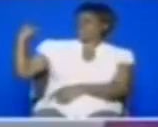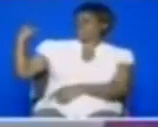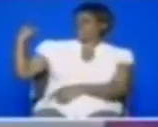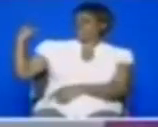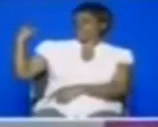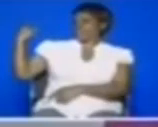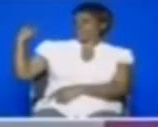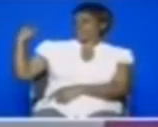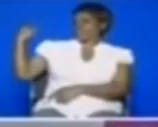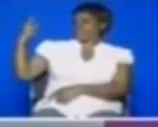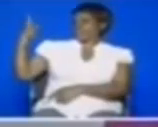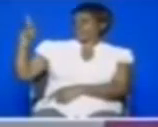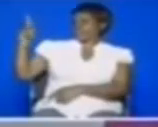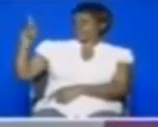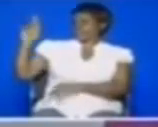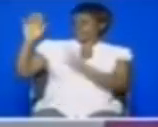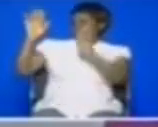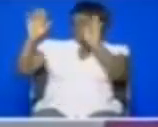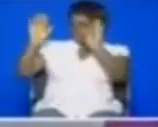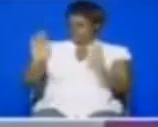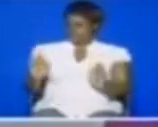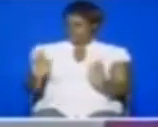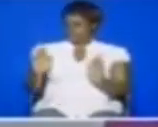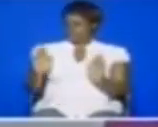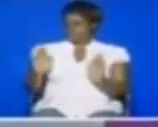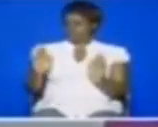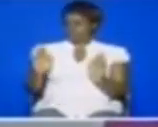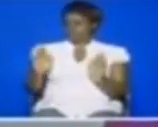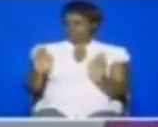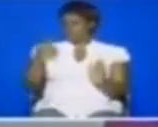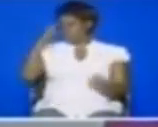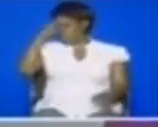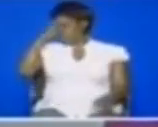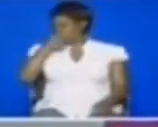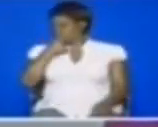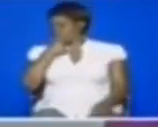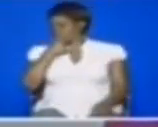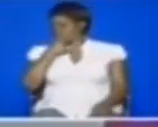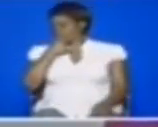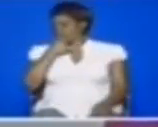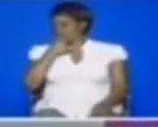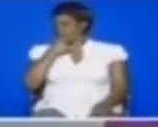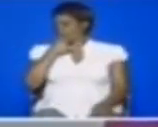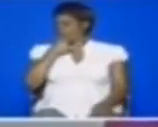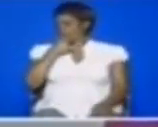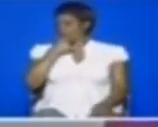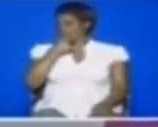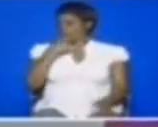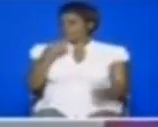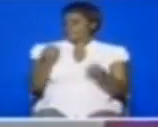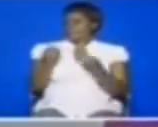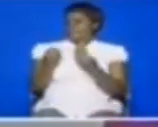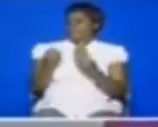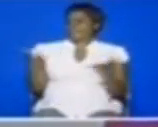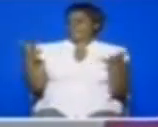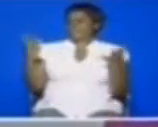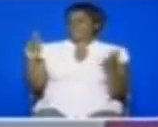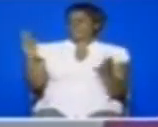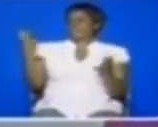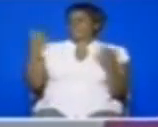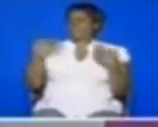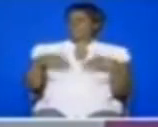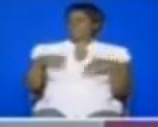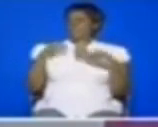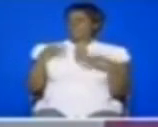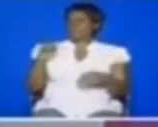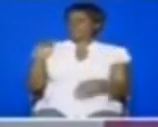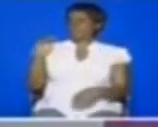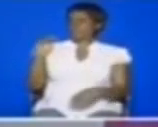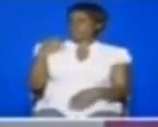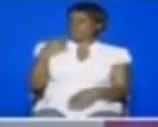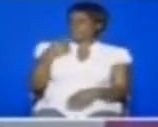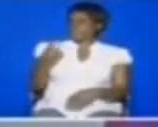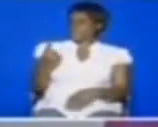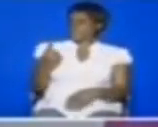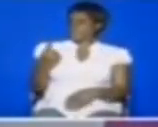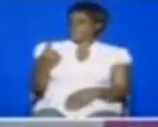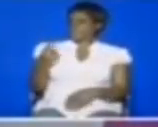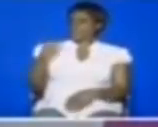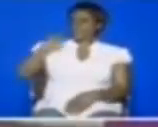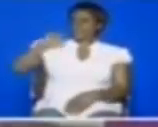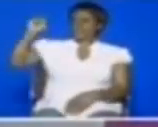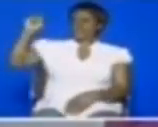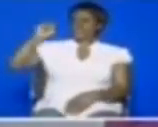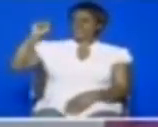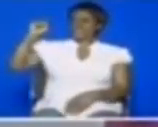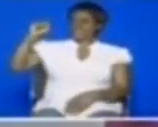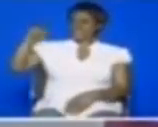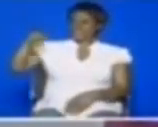before in Kabarnet, Kisumu, and Thika. And, you know, very many Kenyans, even on my Twitter handle, are saying, but the